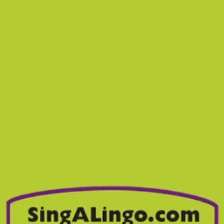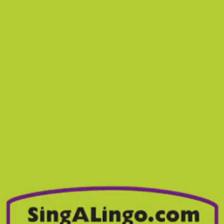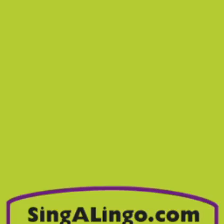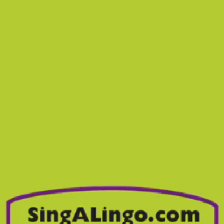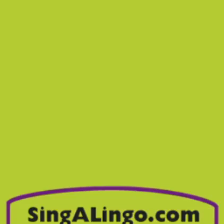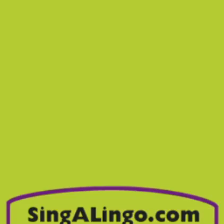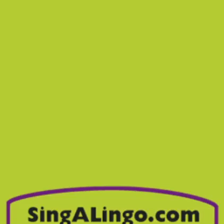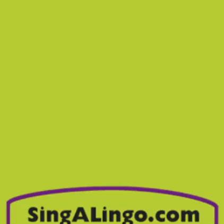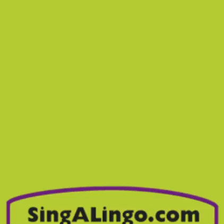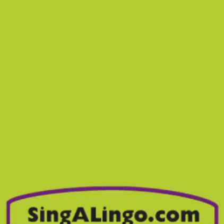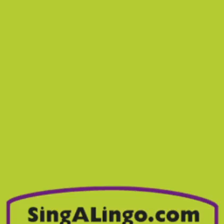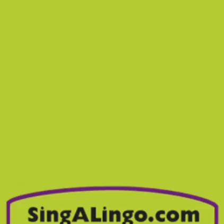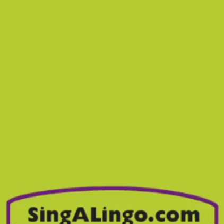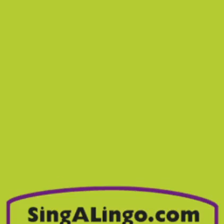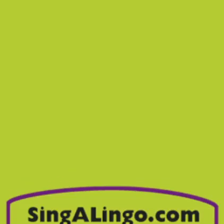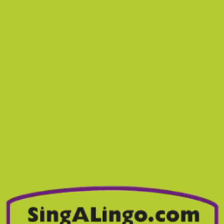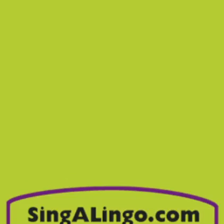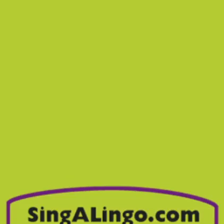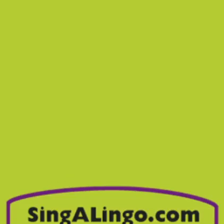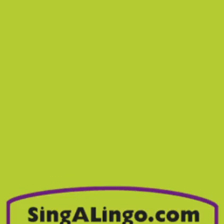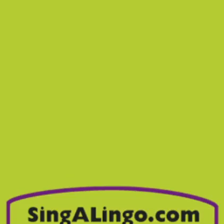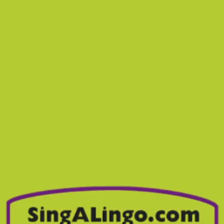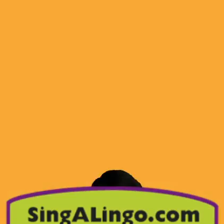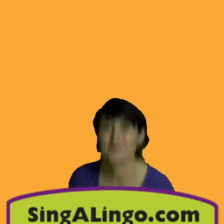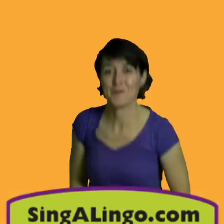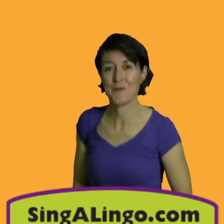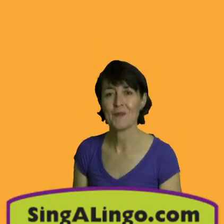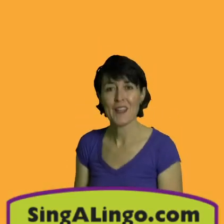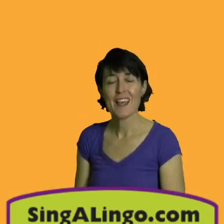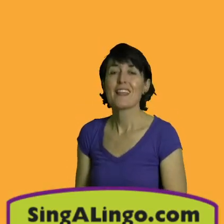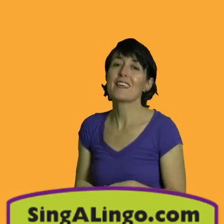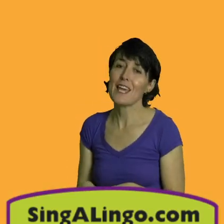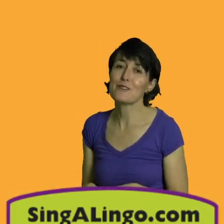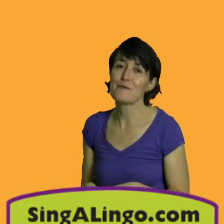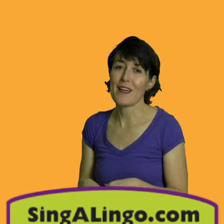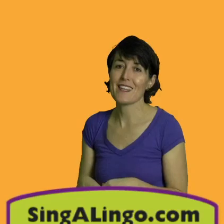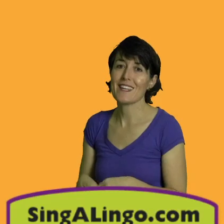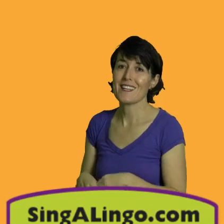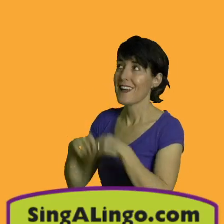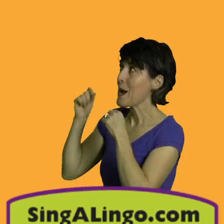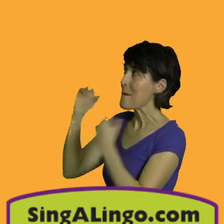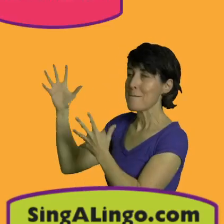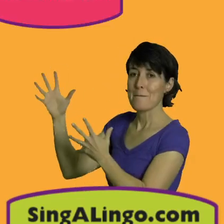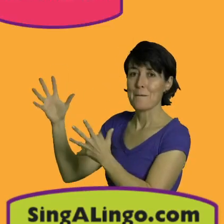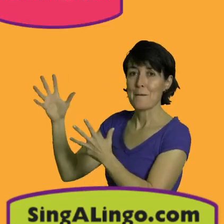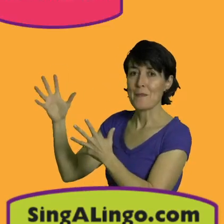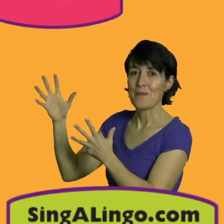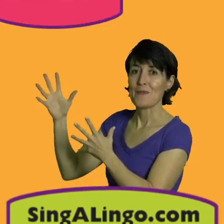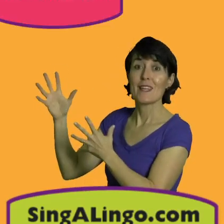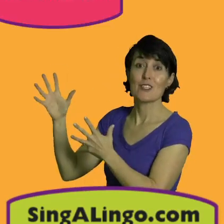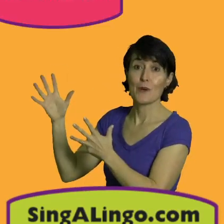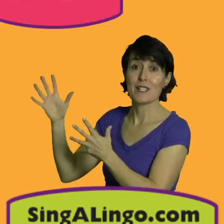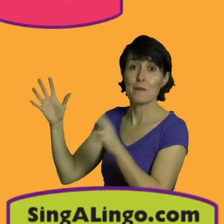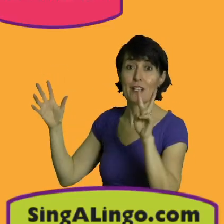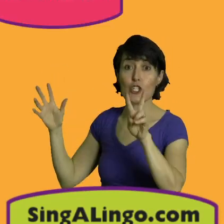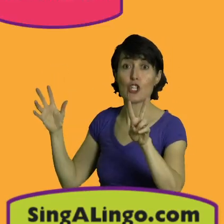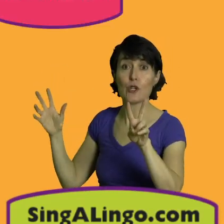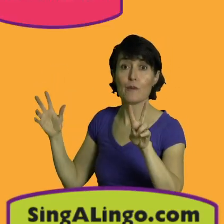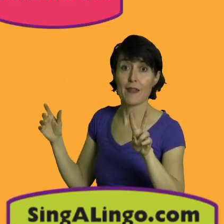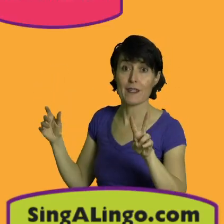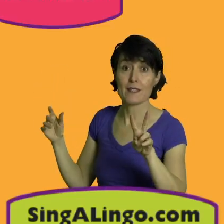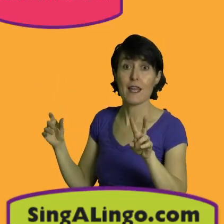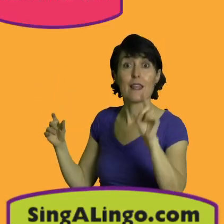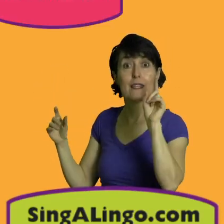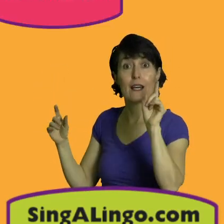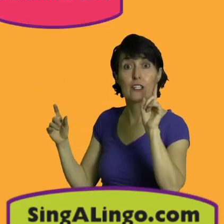So I think I'd like to know how many we have here. Shall we count them? The count it method is going to combine